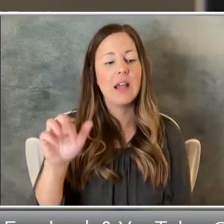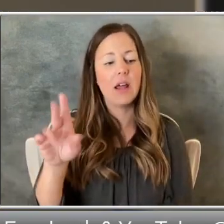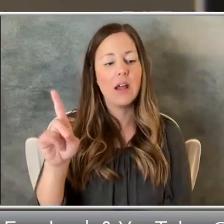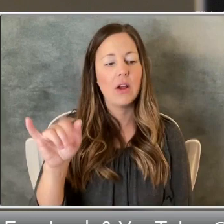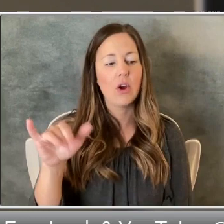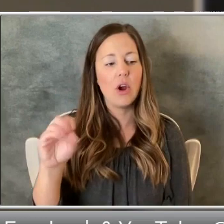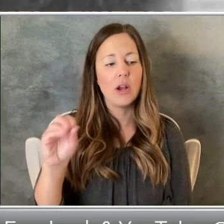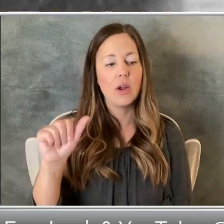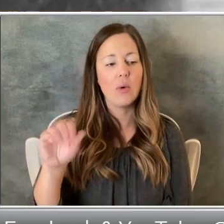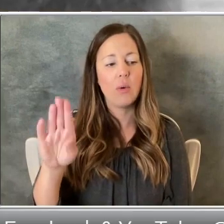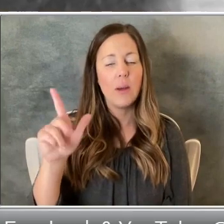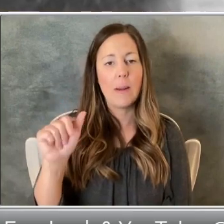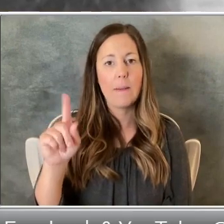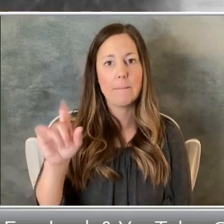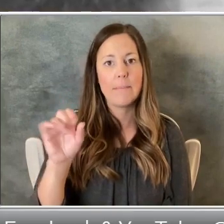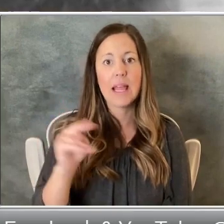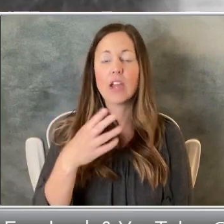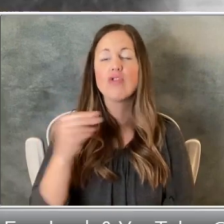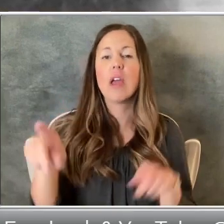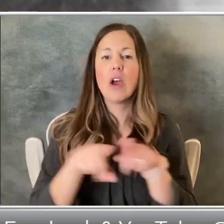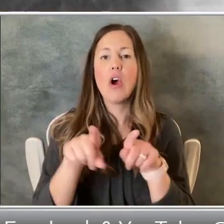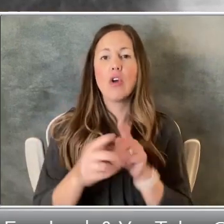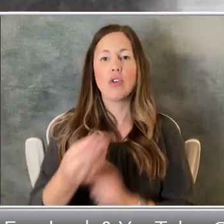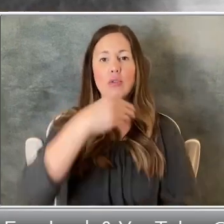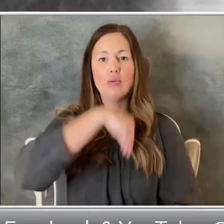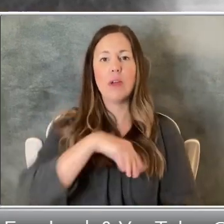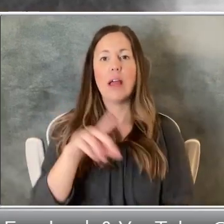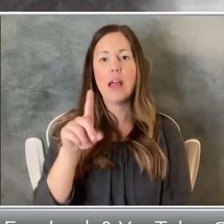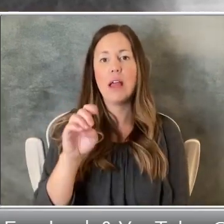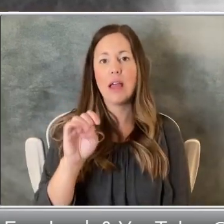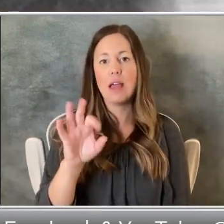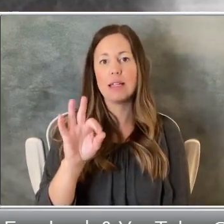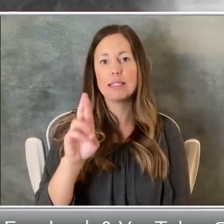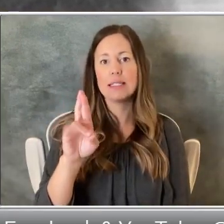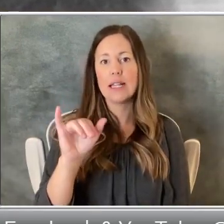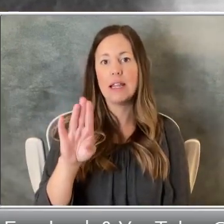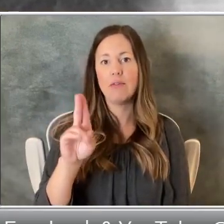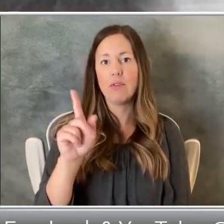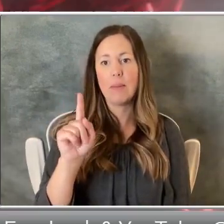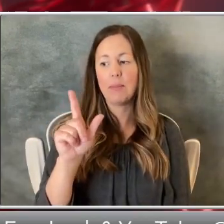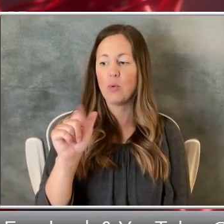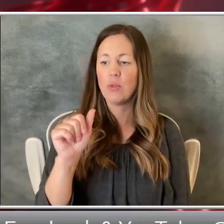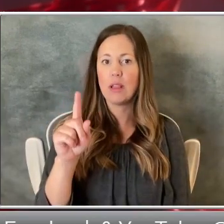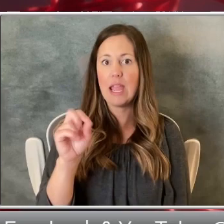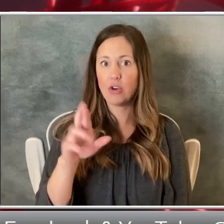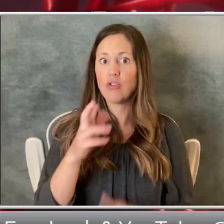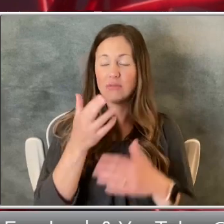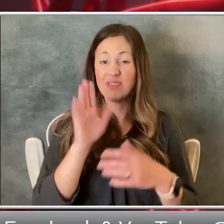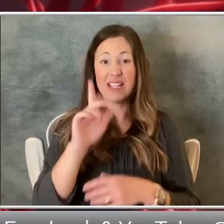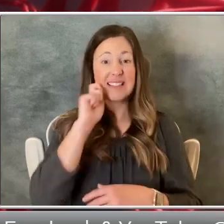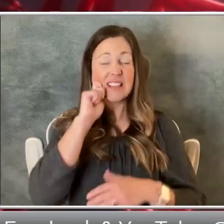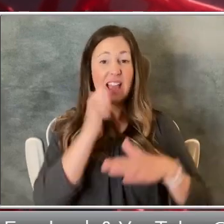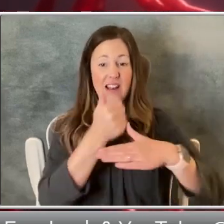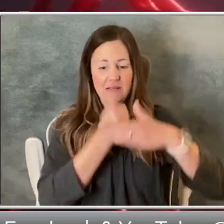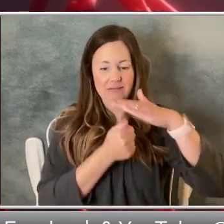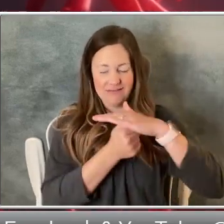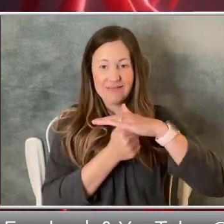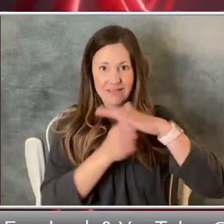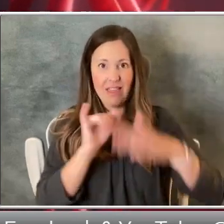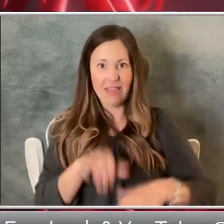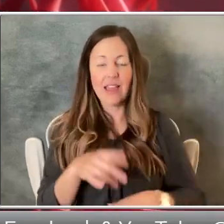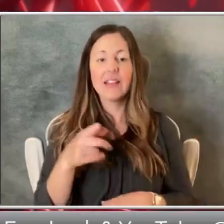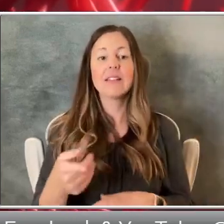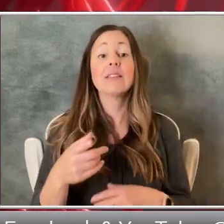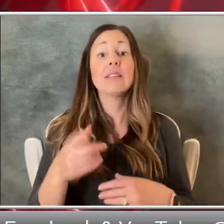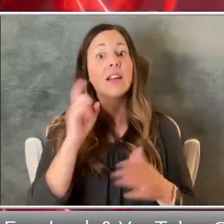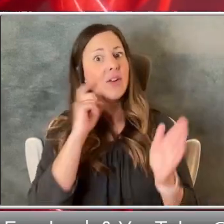installed a subcutaneous defibrillator to detect and stop future tachycardia episodes. And he determined the cause,